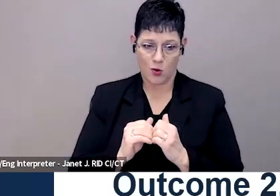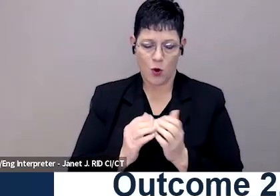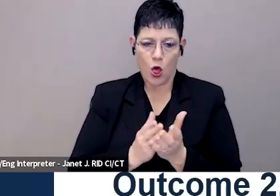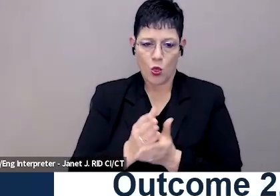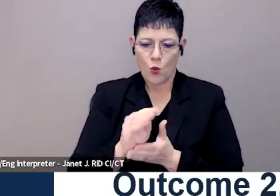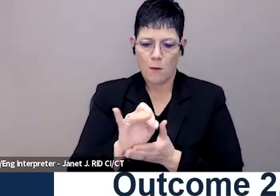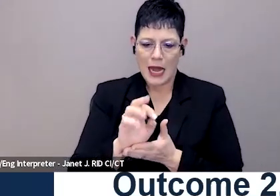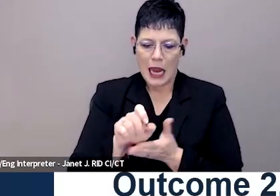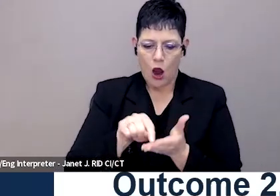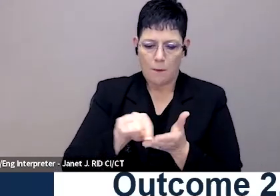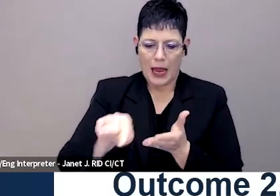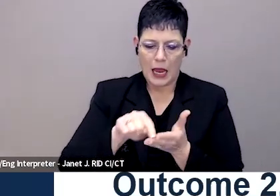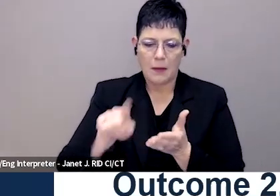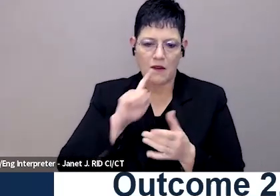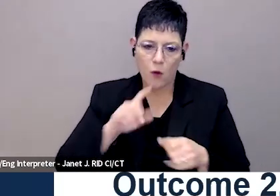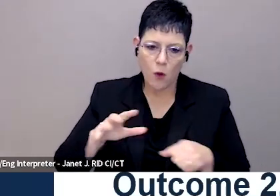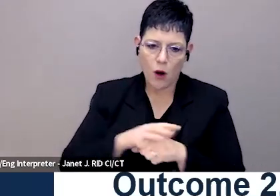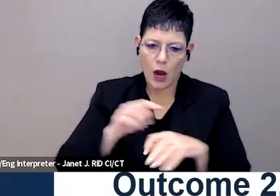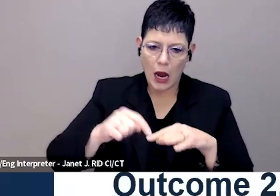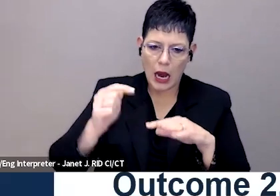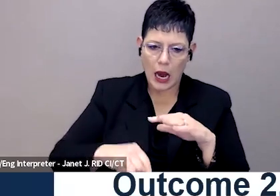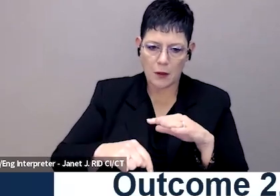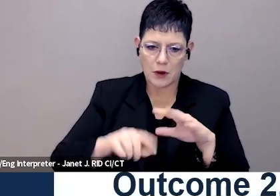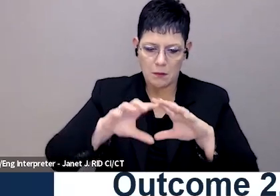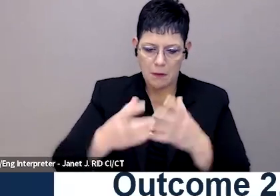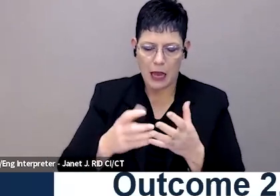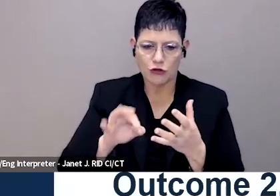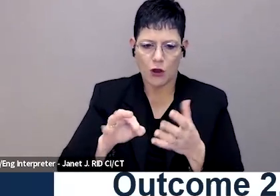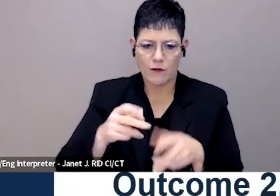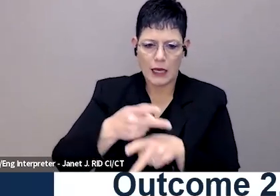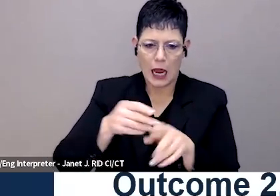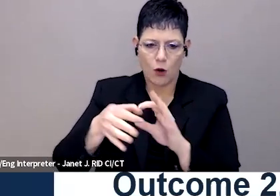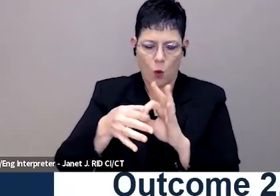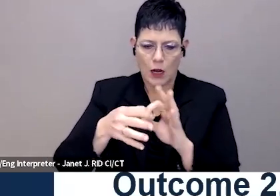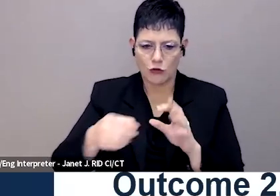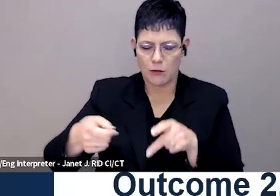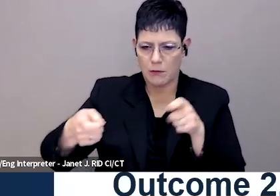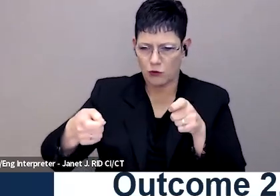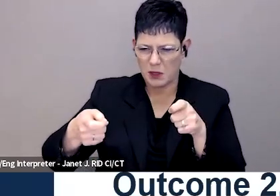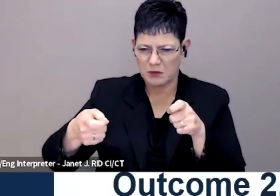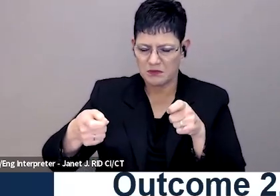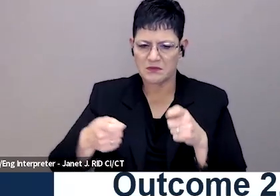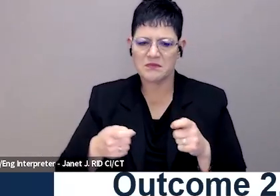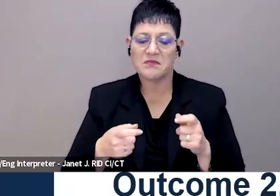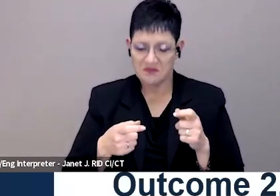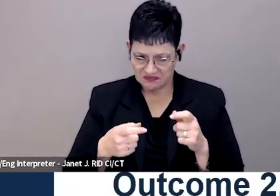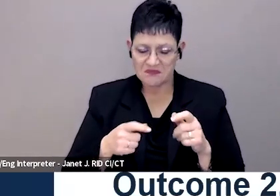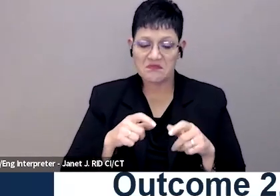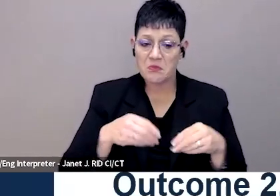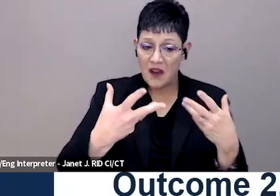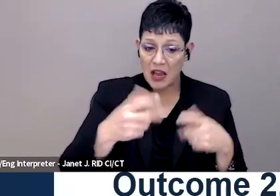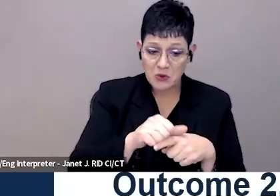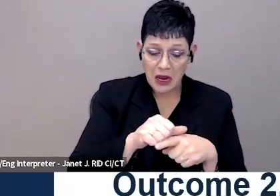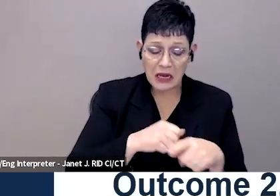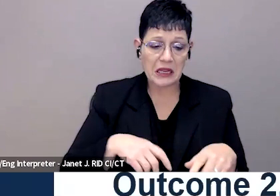payments for a comprehensive package of care coordination and care management with caregiver education and